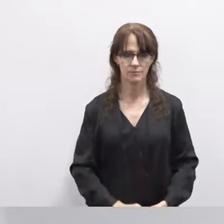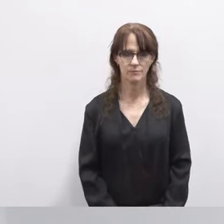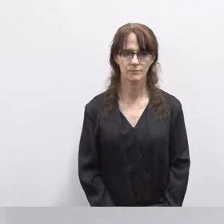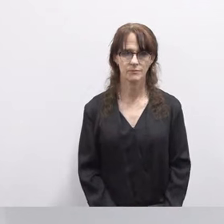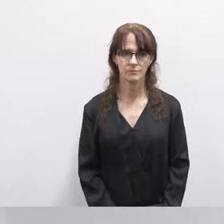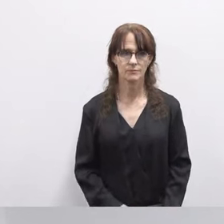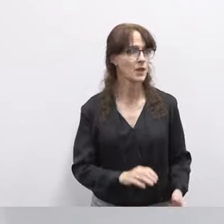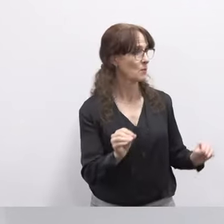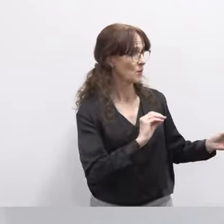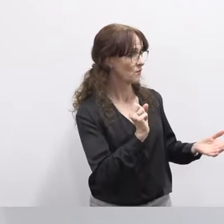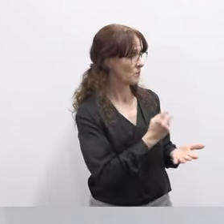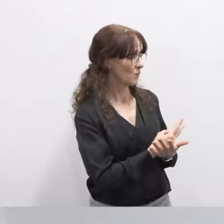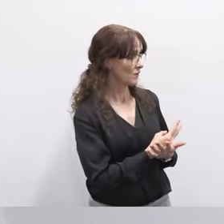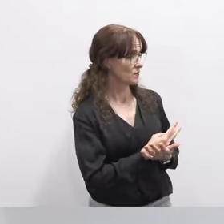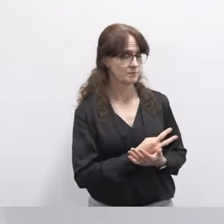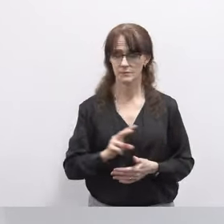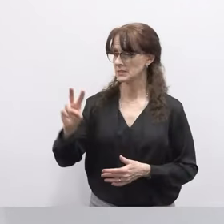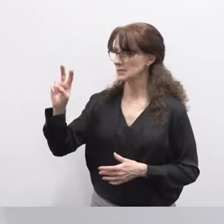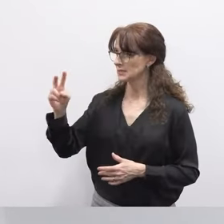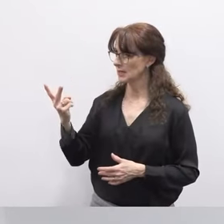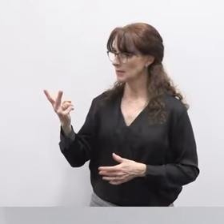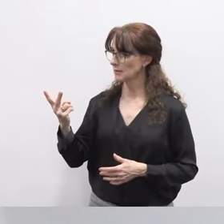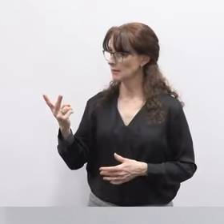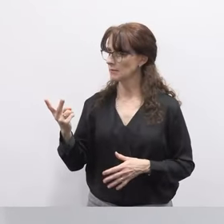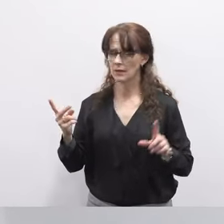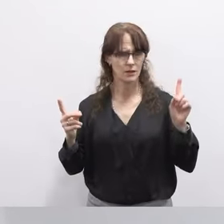Move approval. Second.